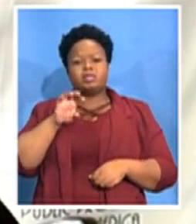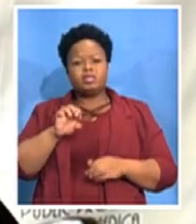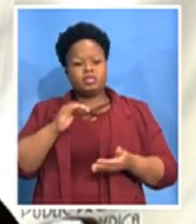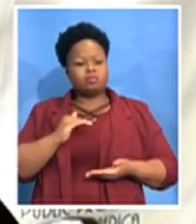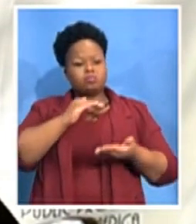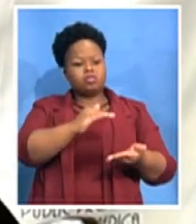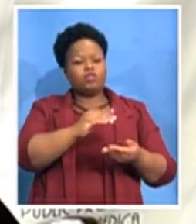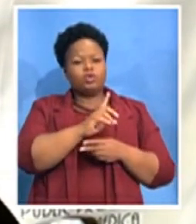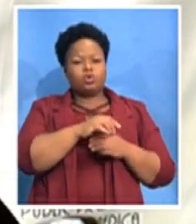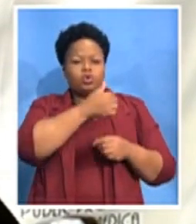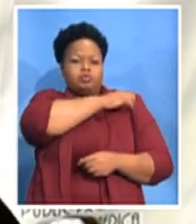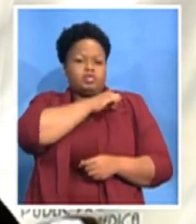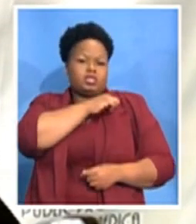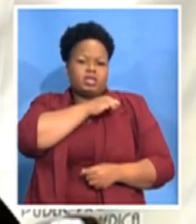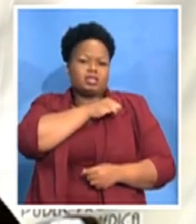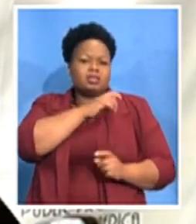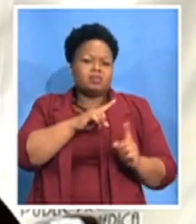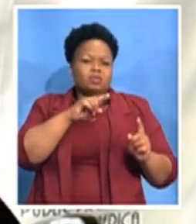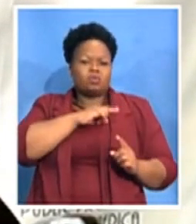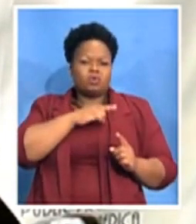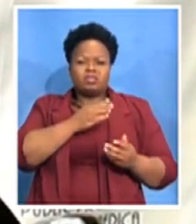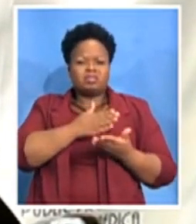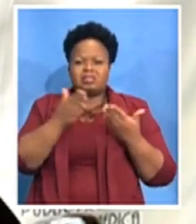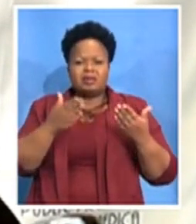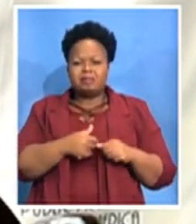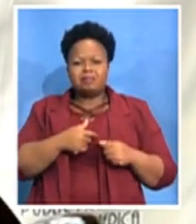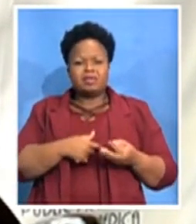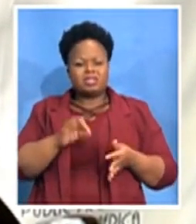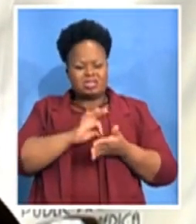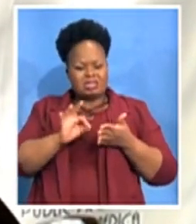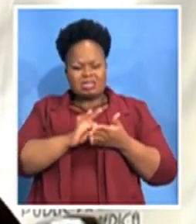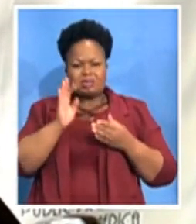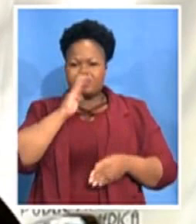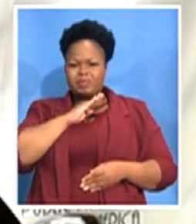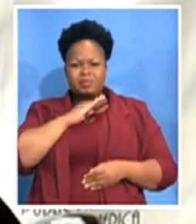were unsterilized and they did not fit the staff complement.